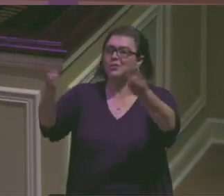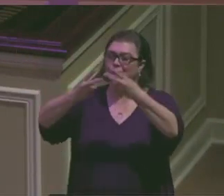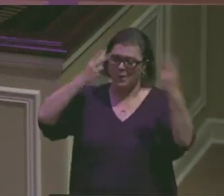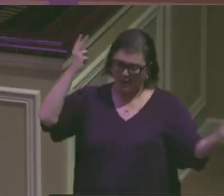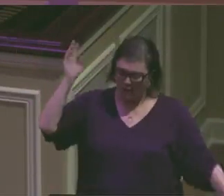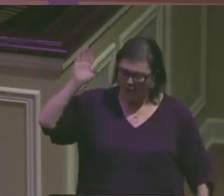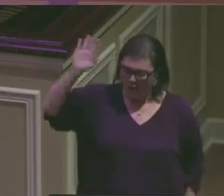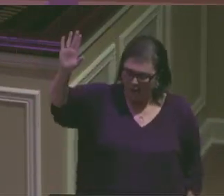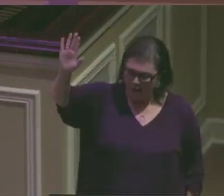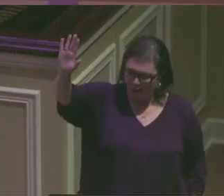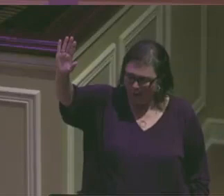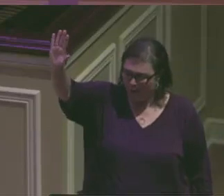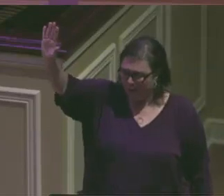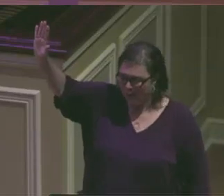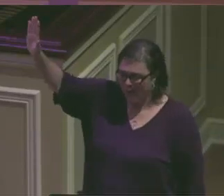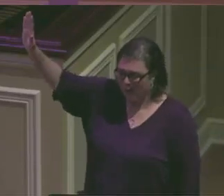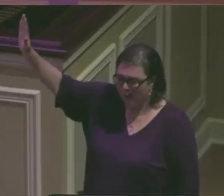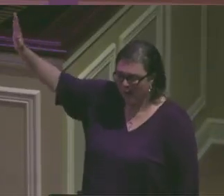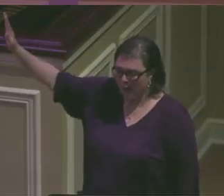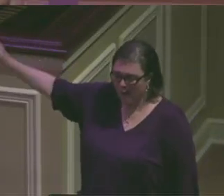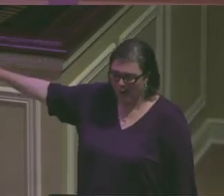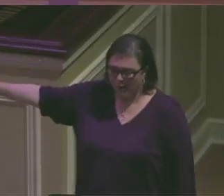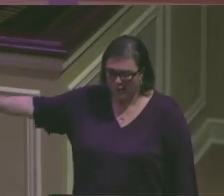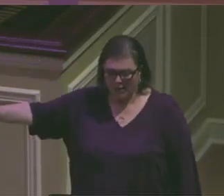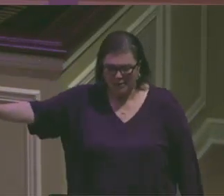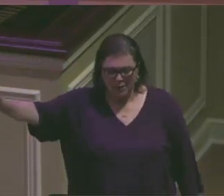is Yours. Behold!